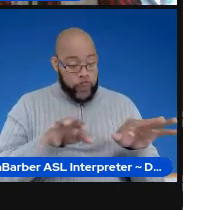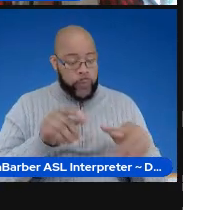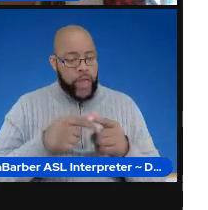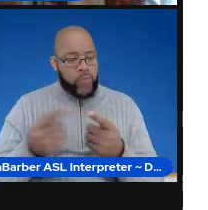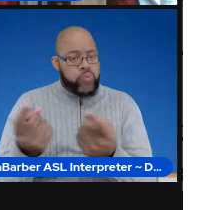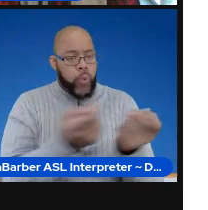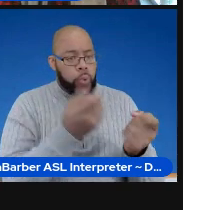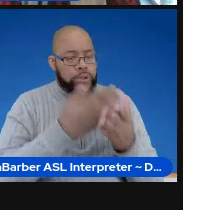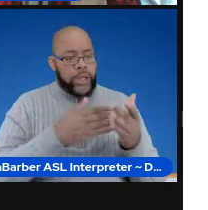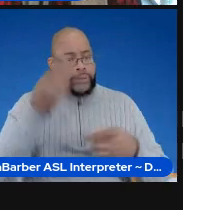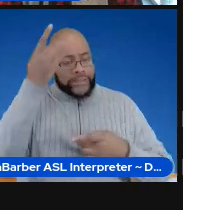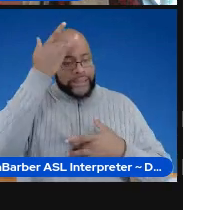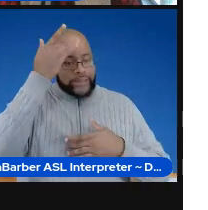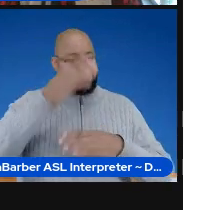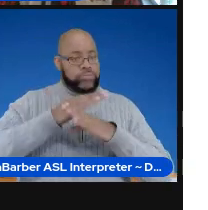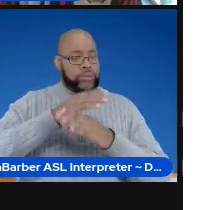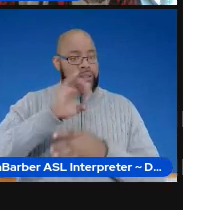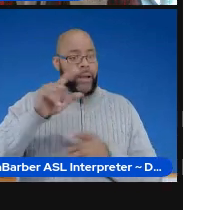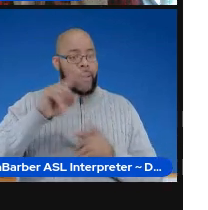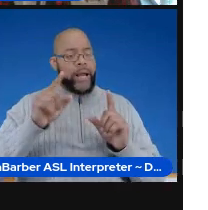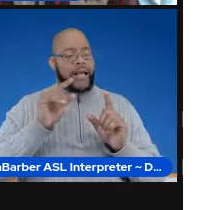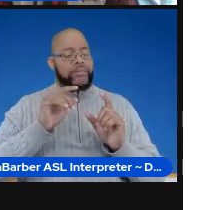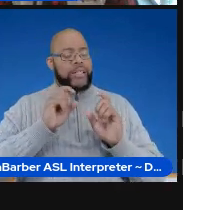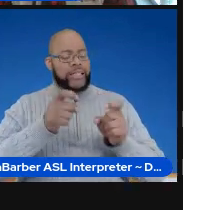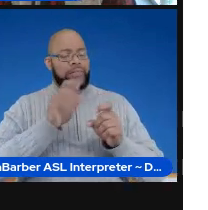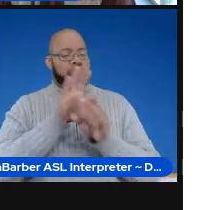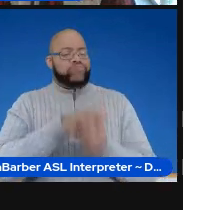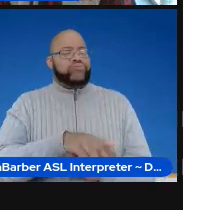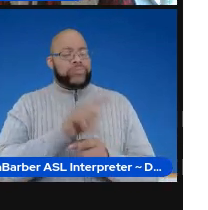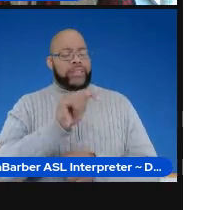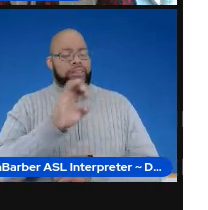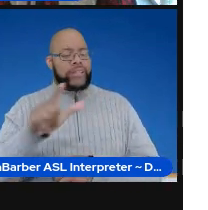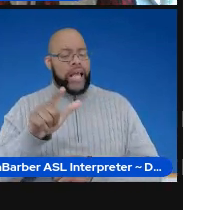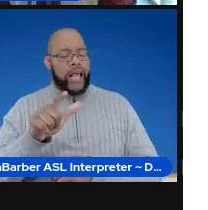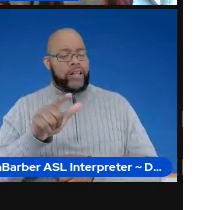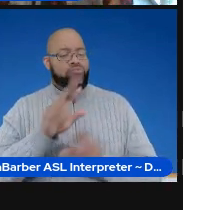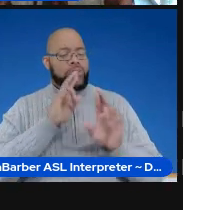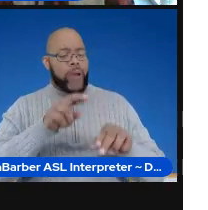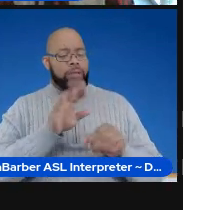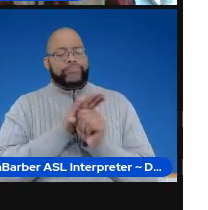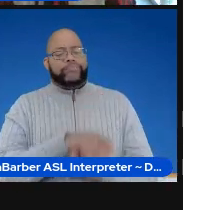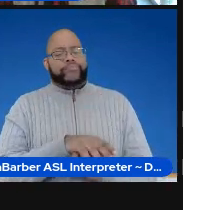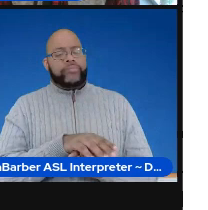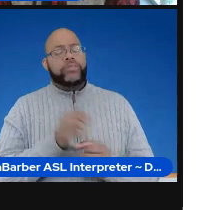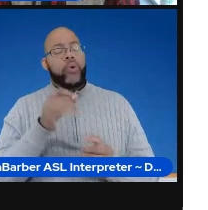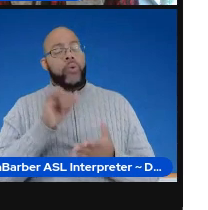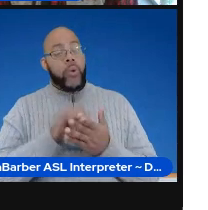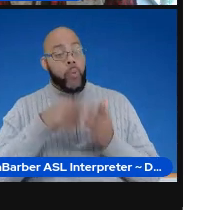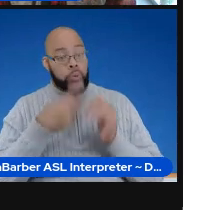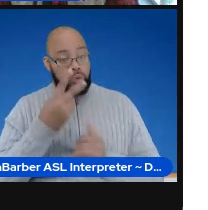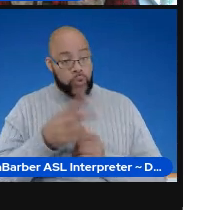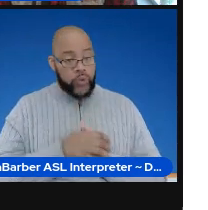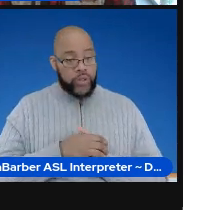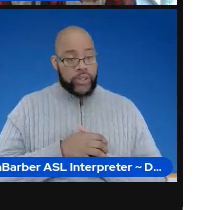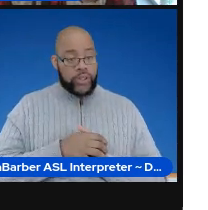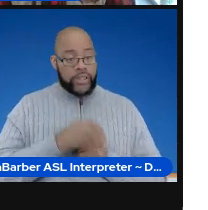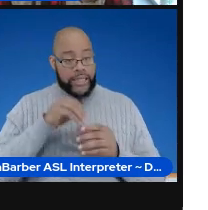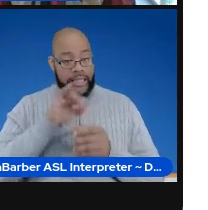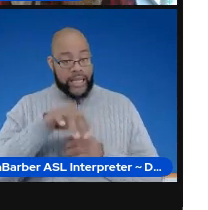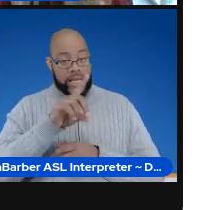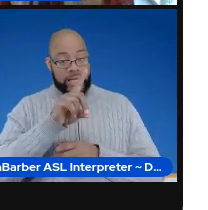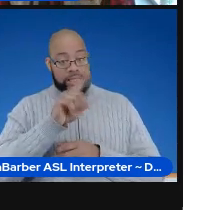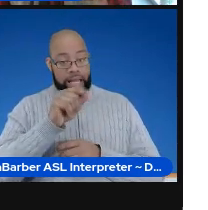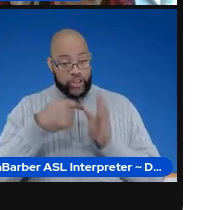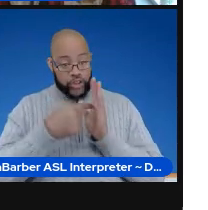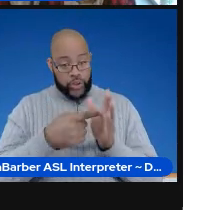immune cells, but it also leads to the inactivation of T-cell mediated immune responses. And so what we saw in the data shown here,